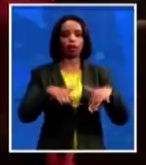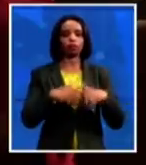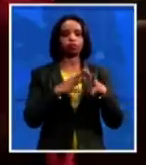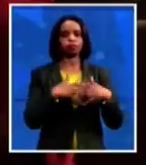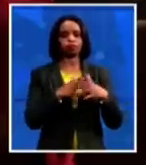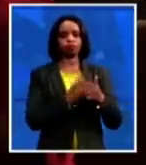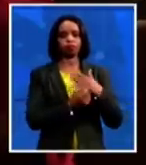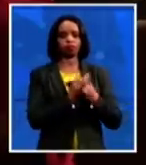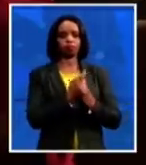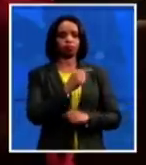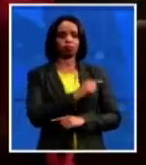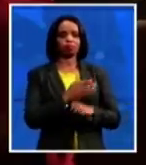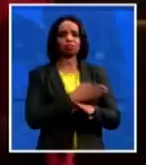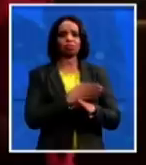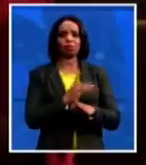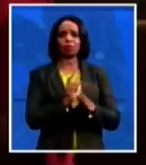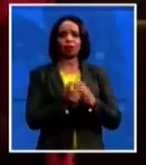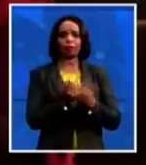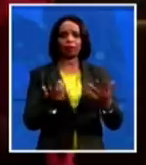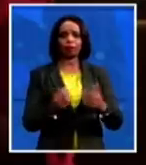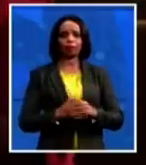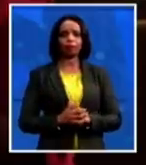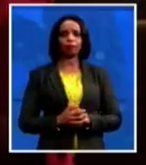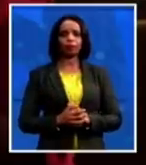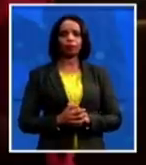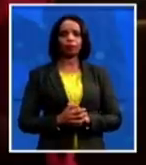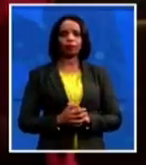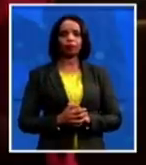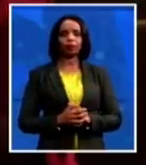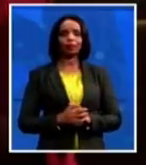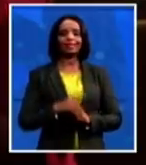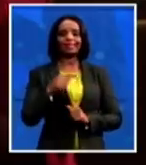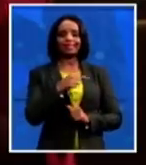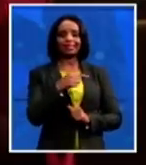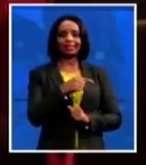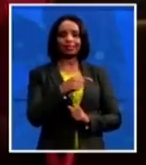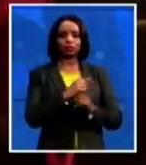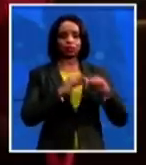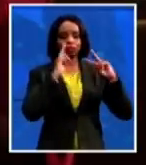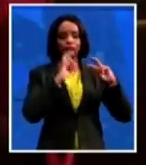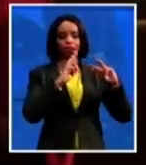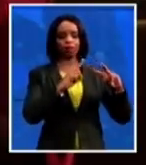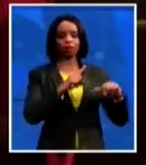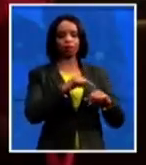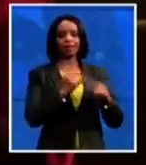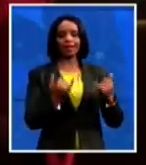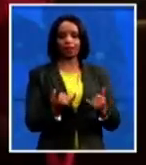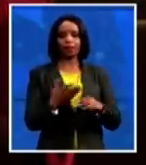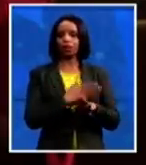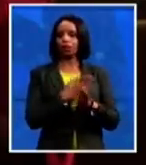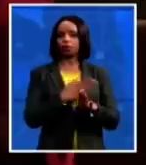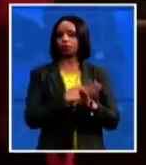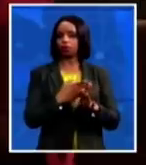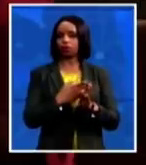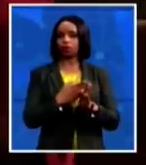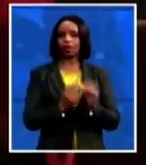How far along is the expert panel looking into the July unrest? And when can the country expect to hear from the president